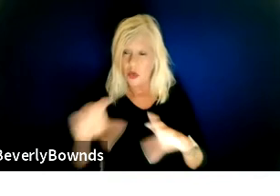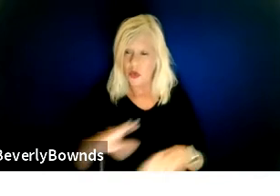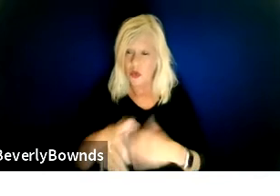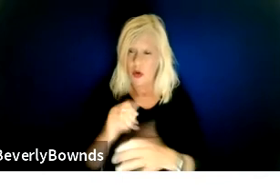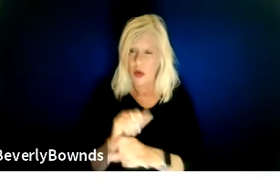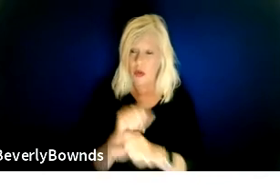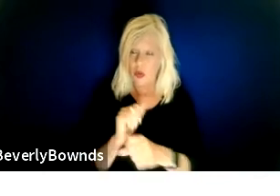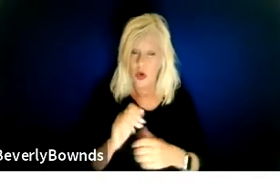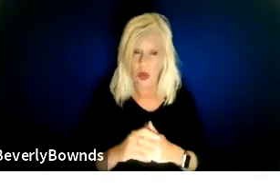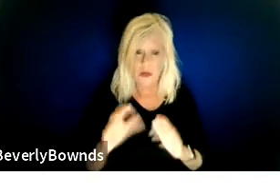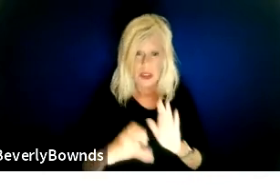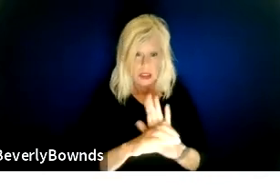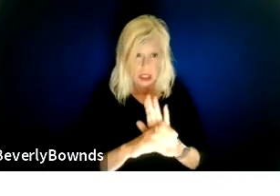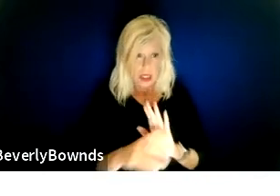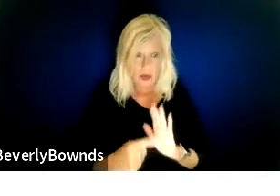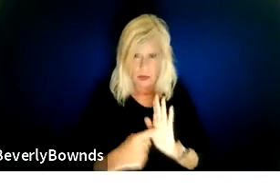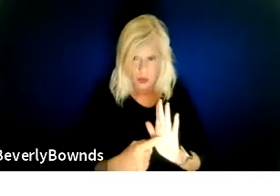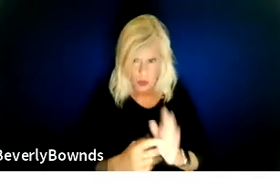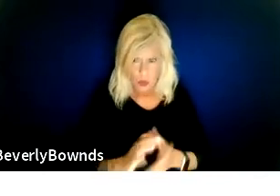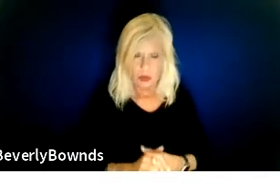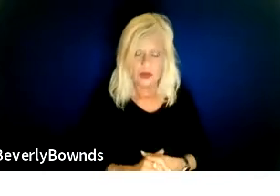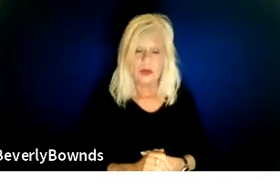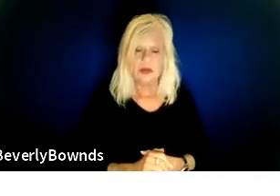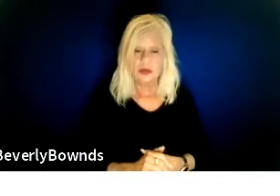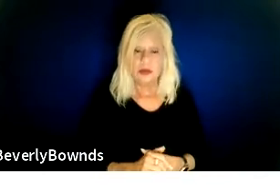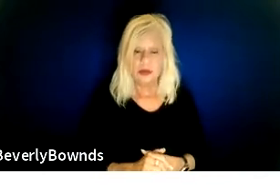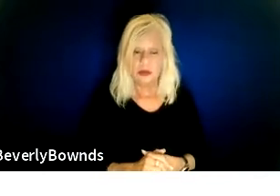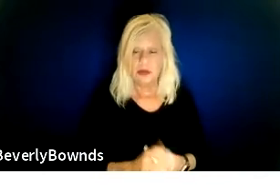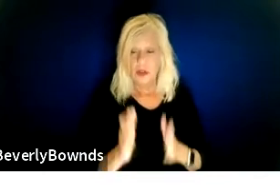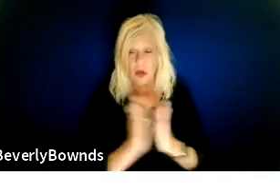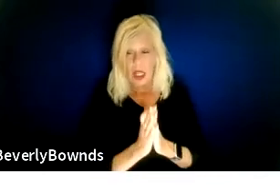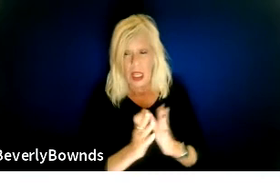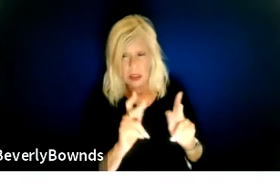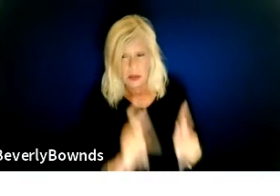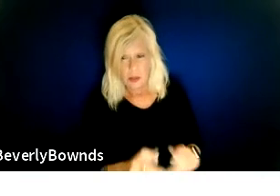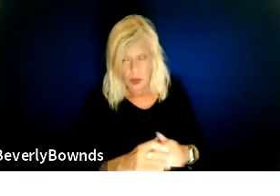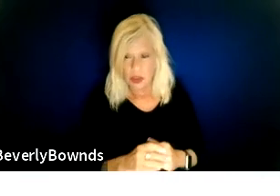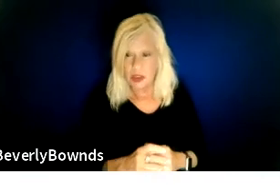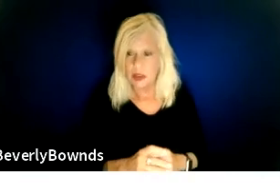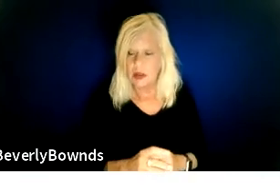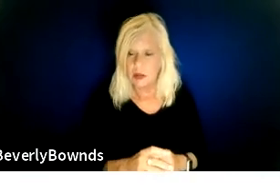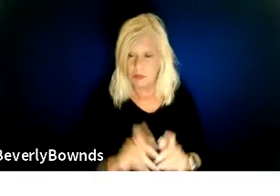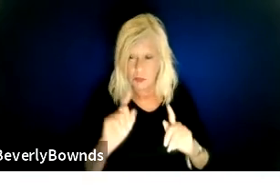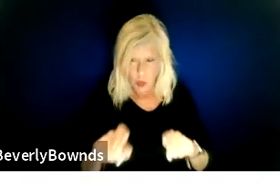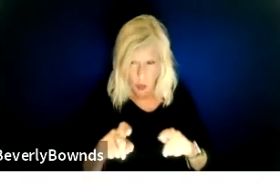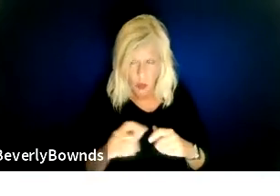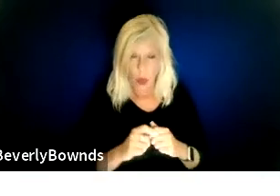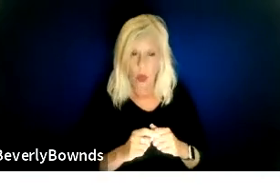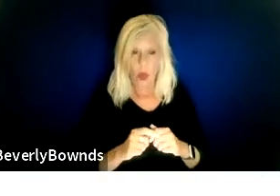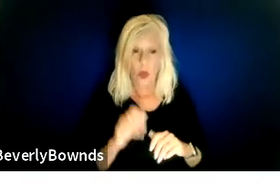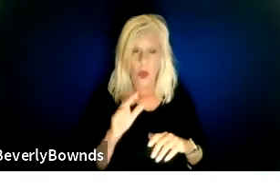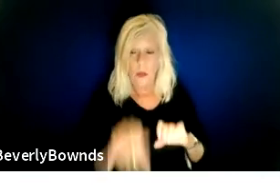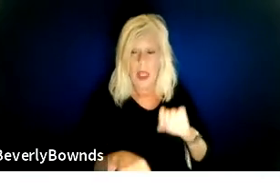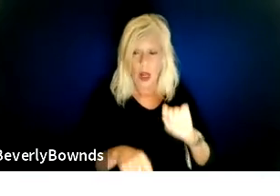this diagram here, what this is showing is that if you were to ask the individual to go up to the device and pedal at